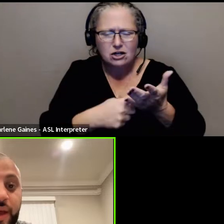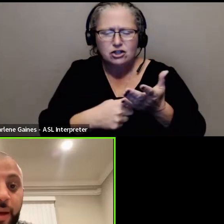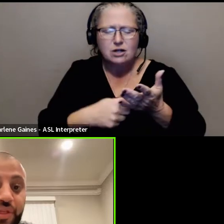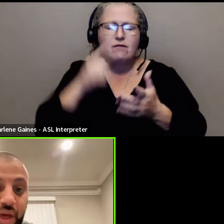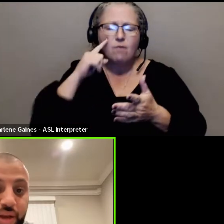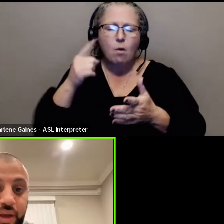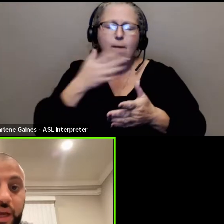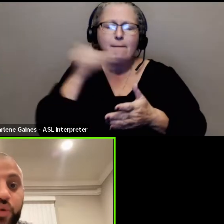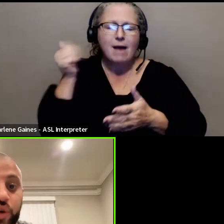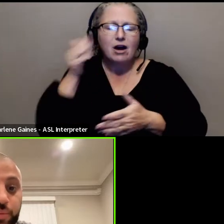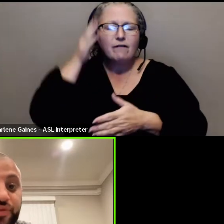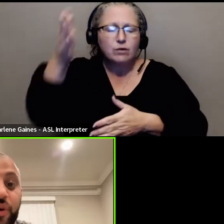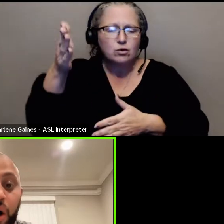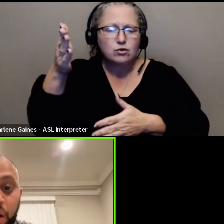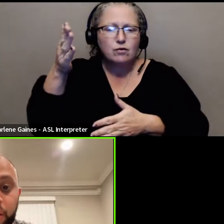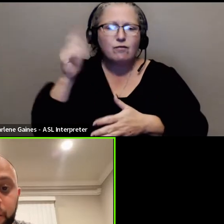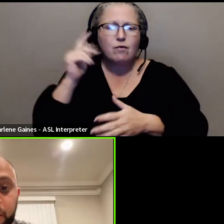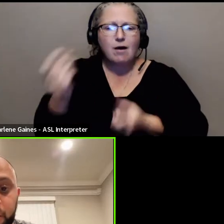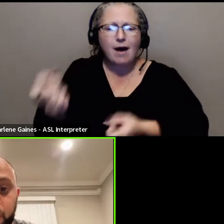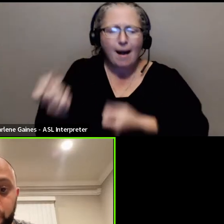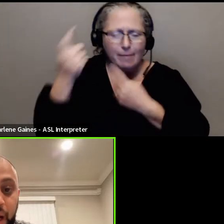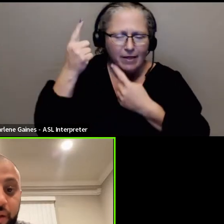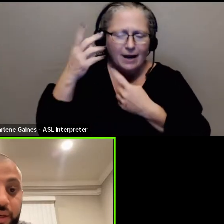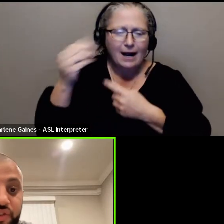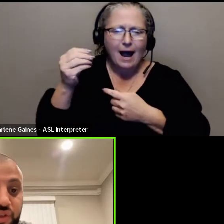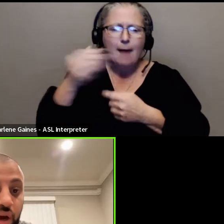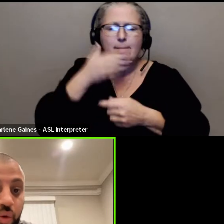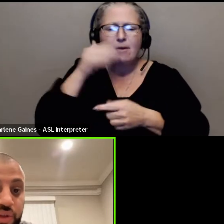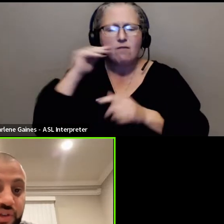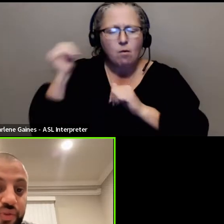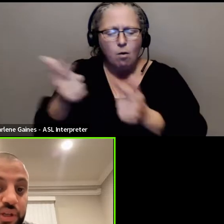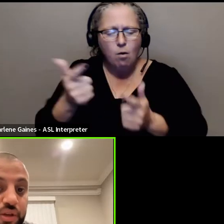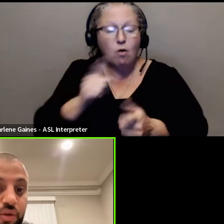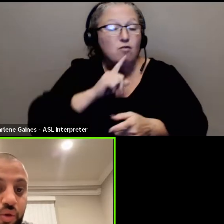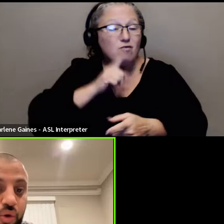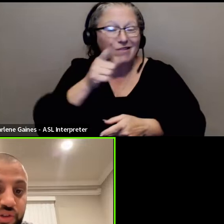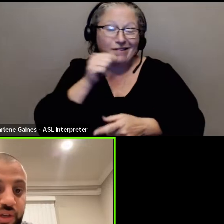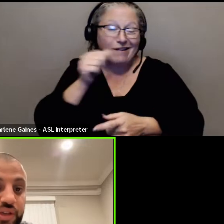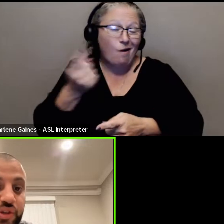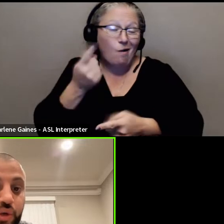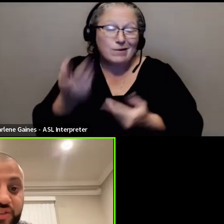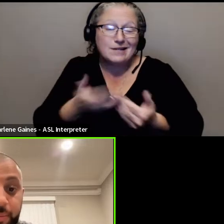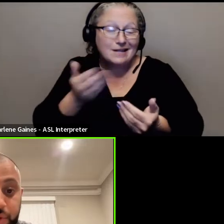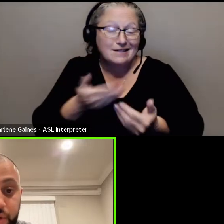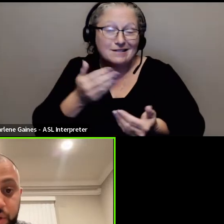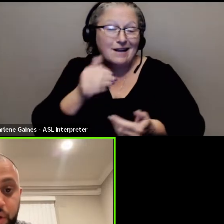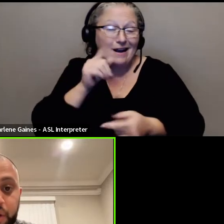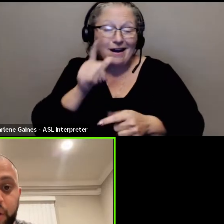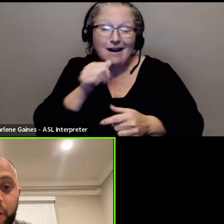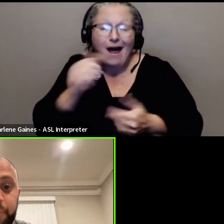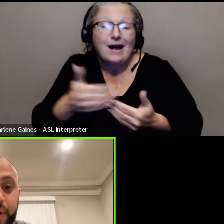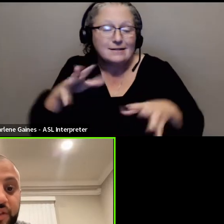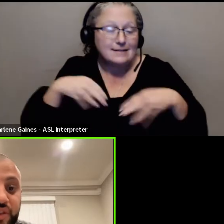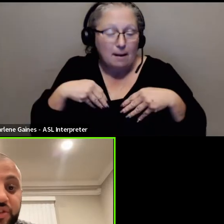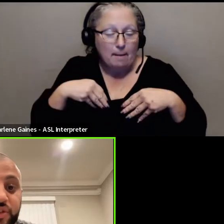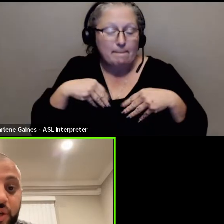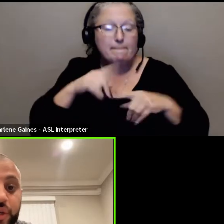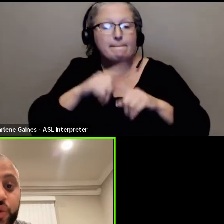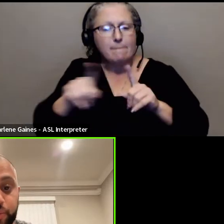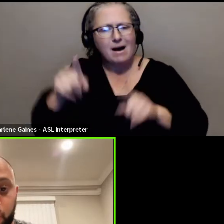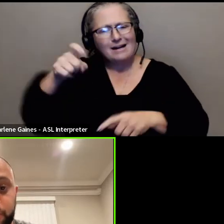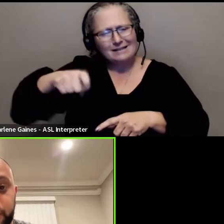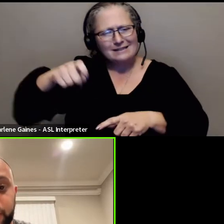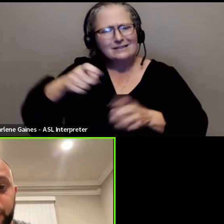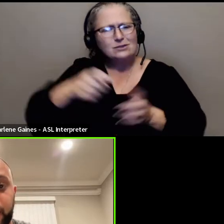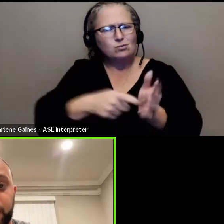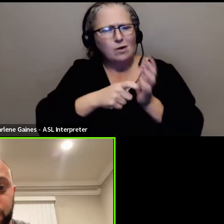is empathetic and equitable for all. Reality is not always convenient, nor is it easy to accept, but it is necessary